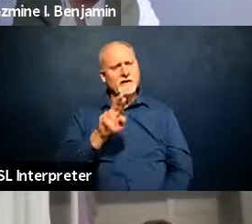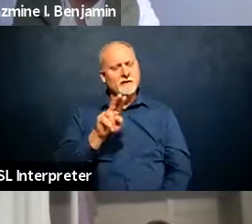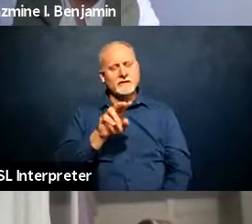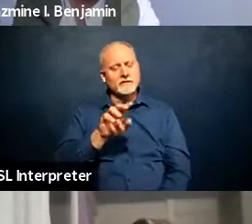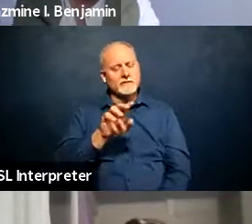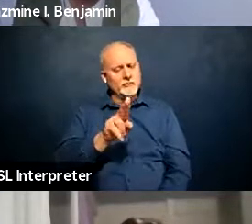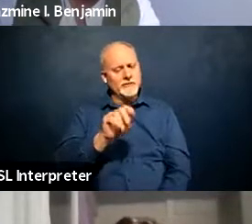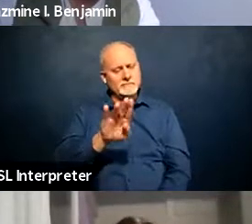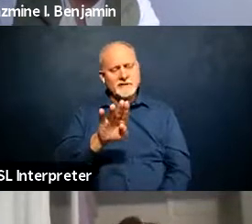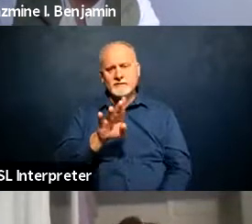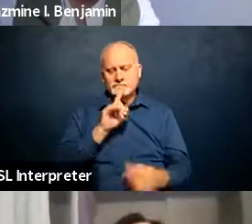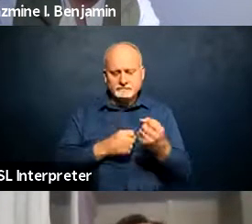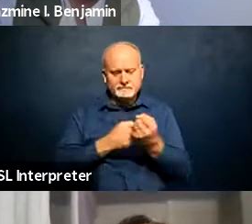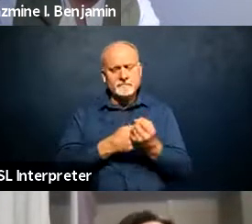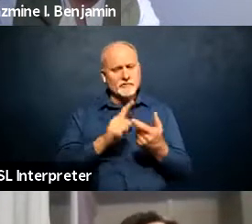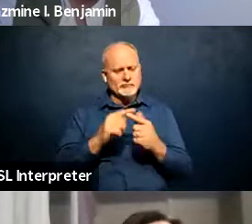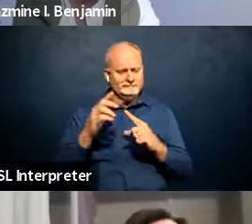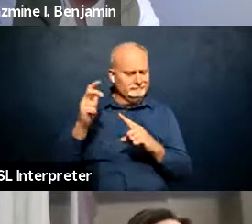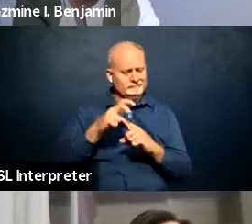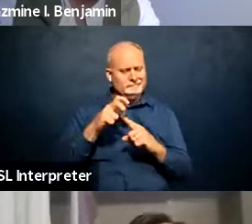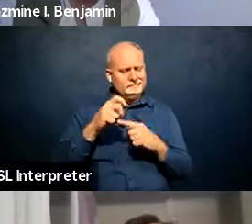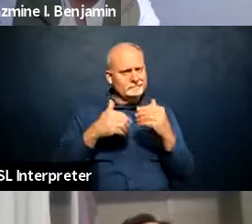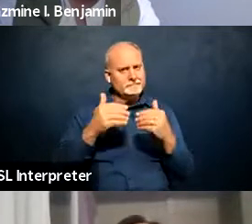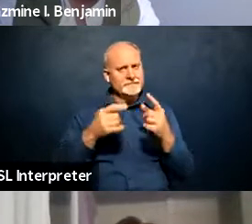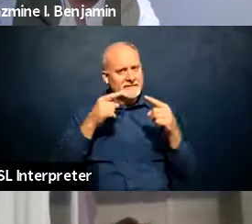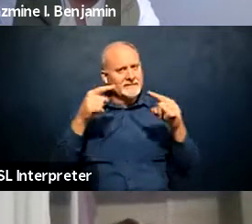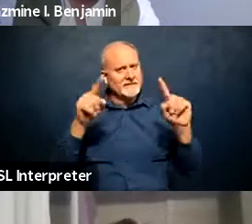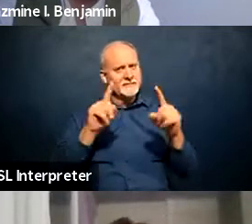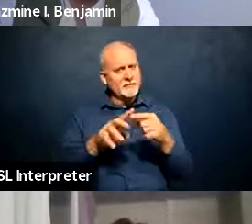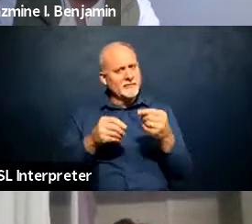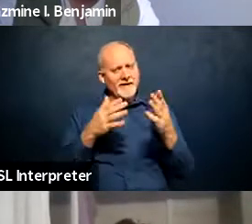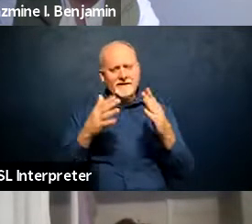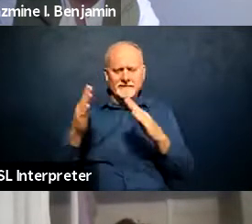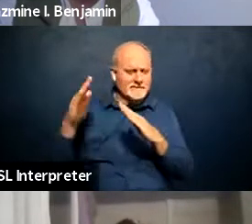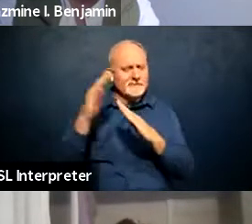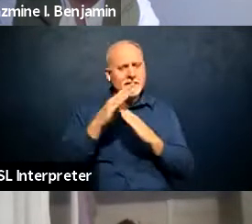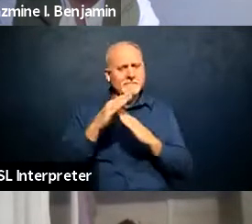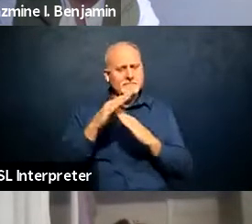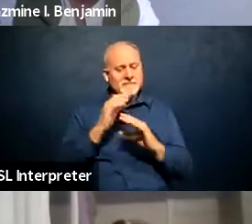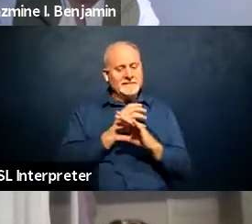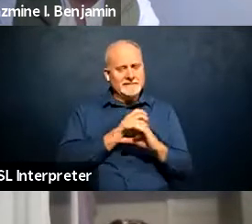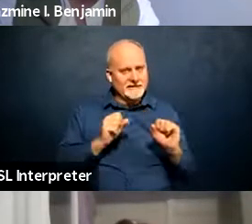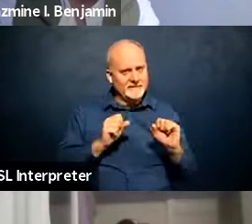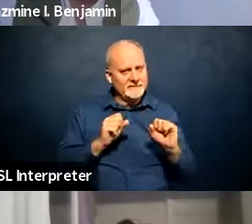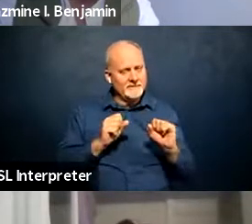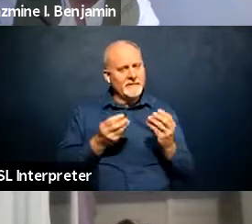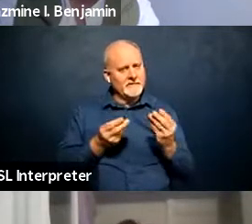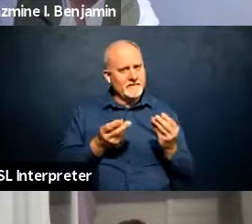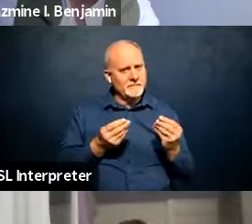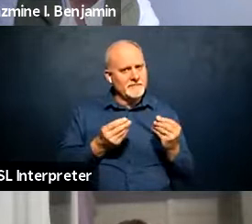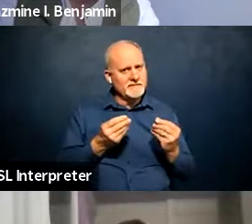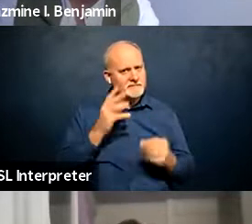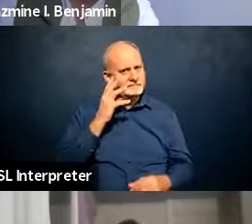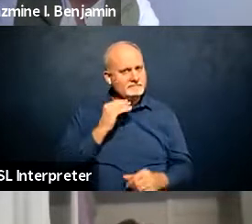excellence, accountability, and student success in providing the highest level of a safe campus environment.